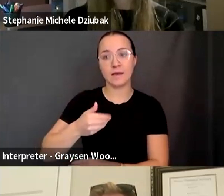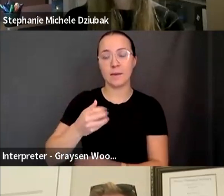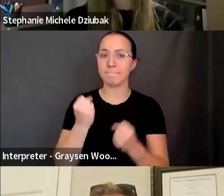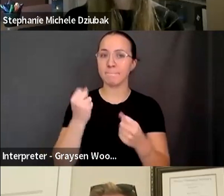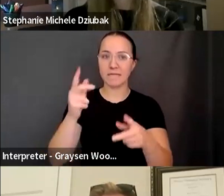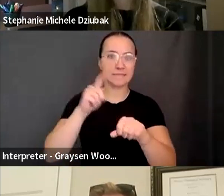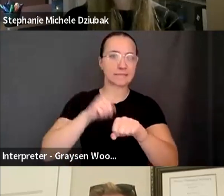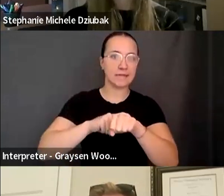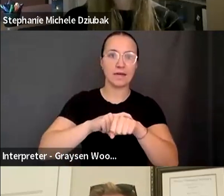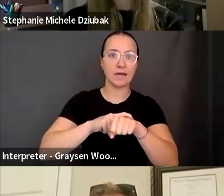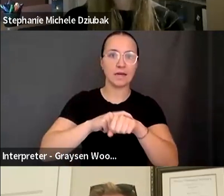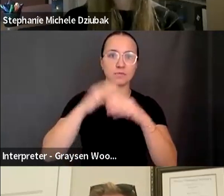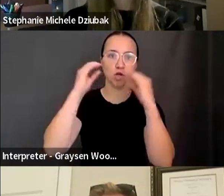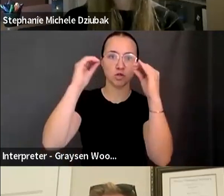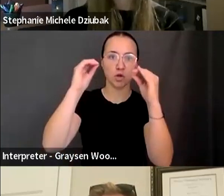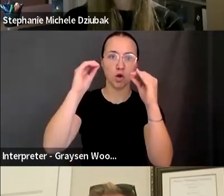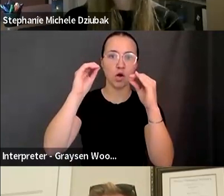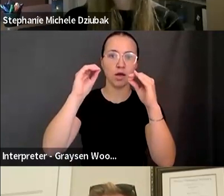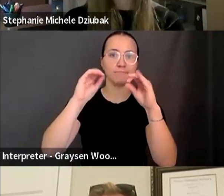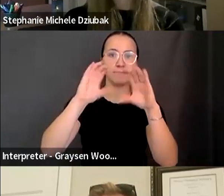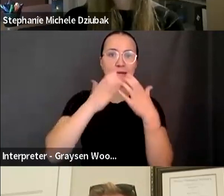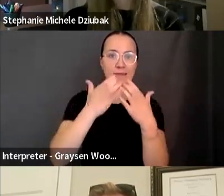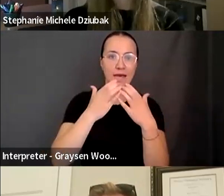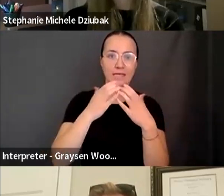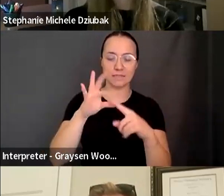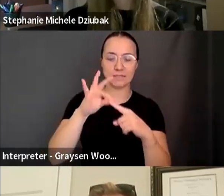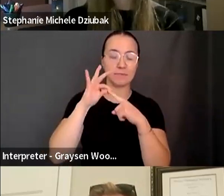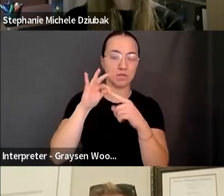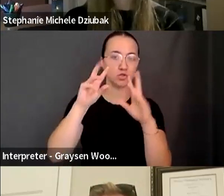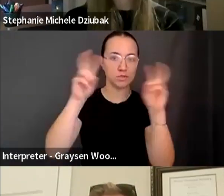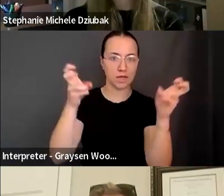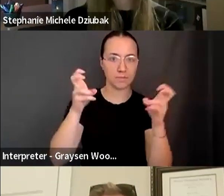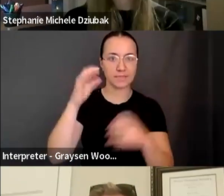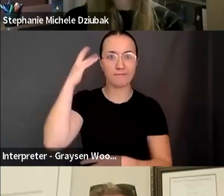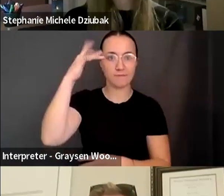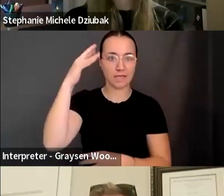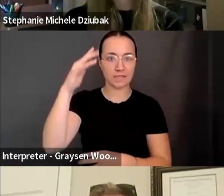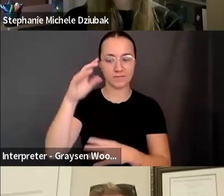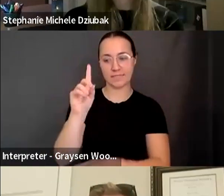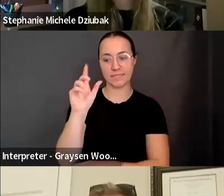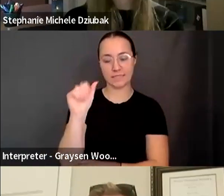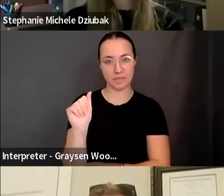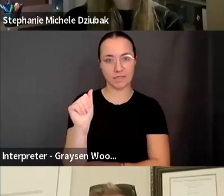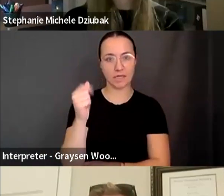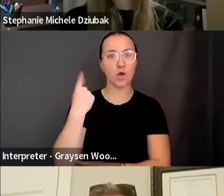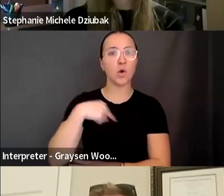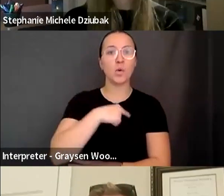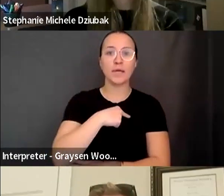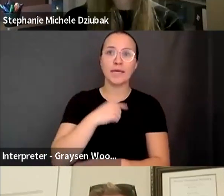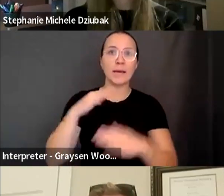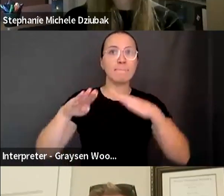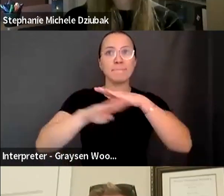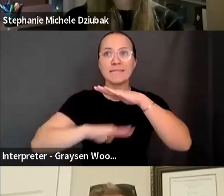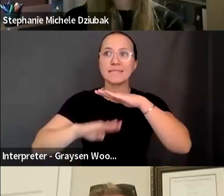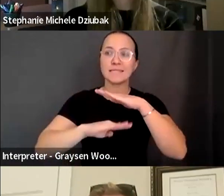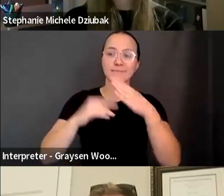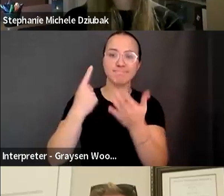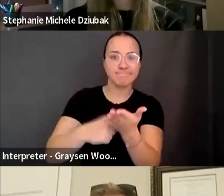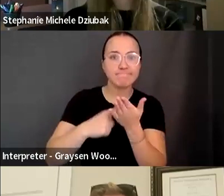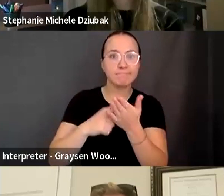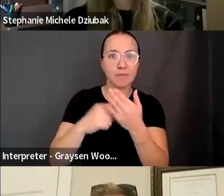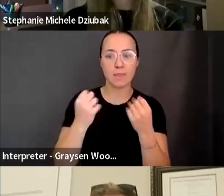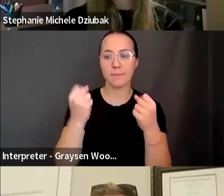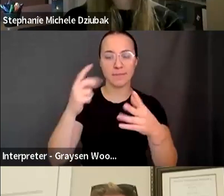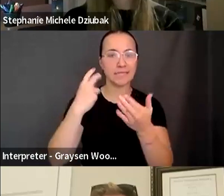a course, a special topics course in philosophy of disability, where we basically took up all of these issues that I've been